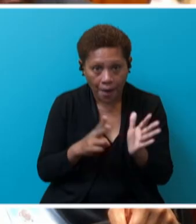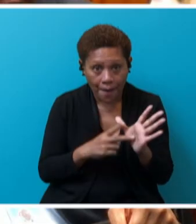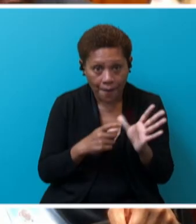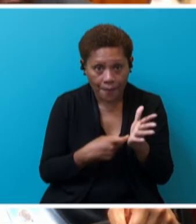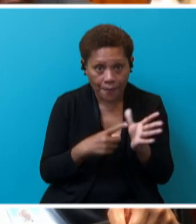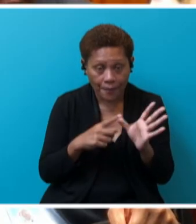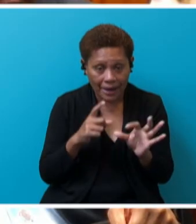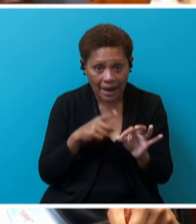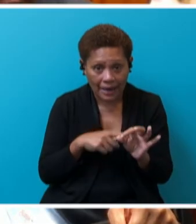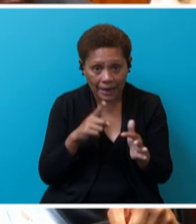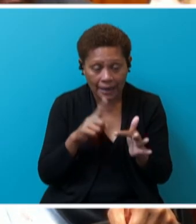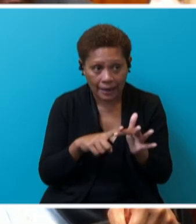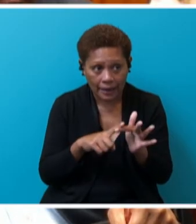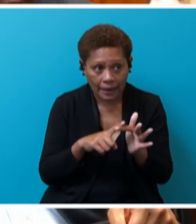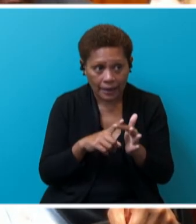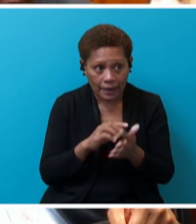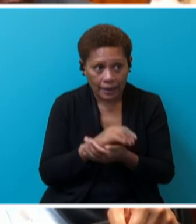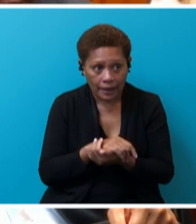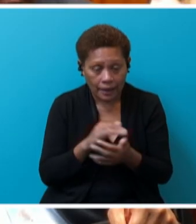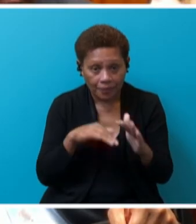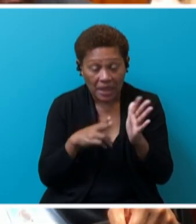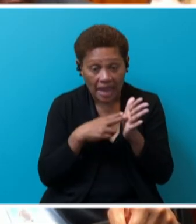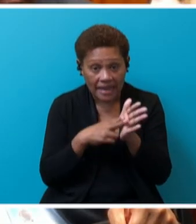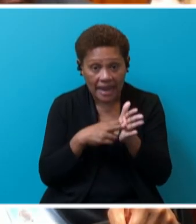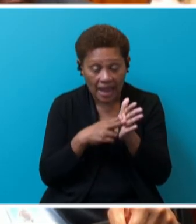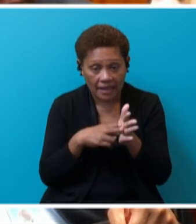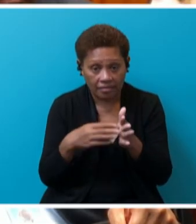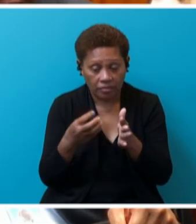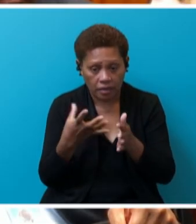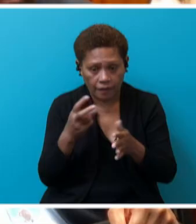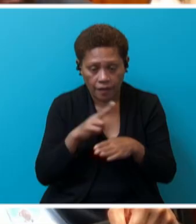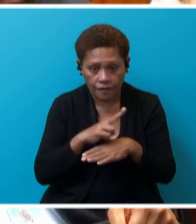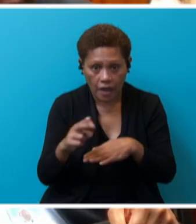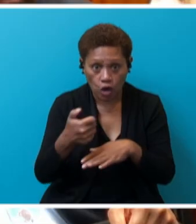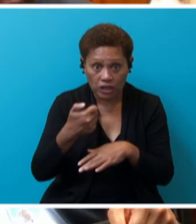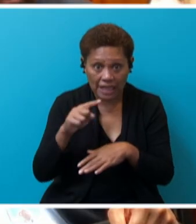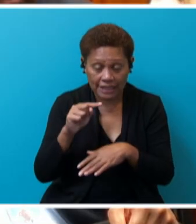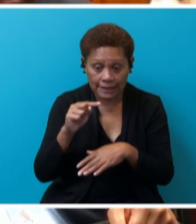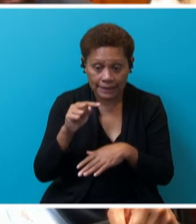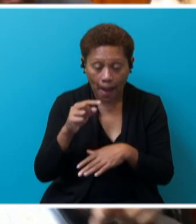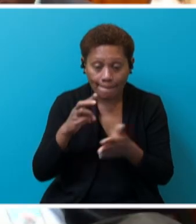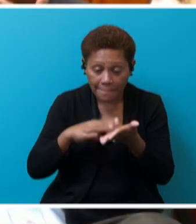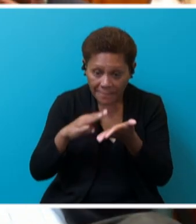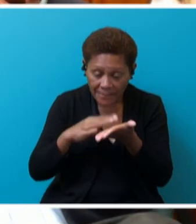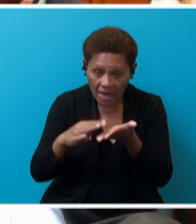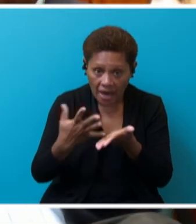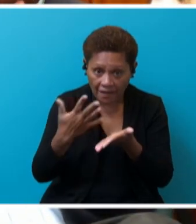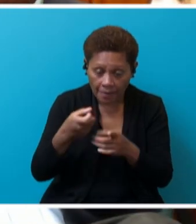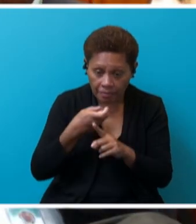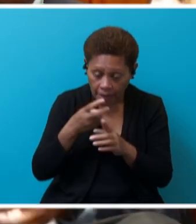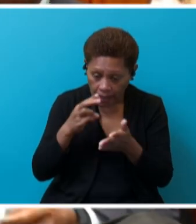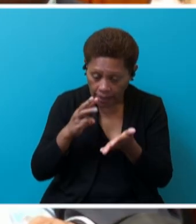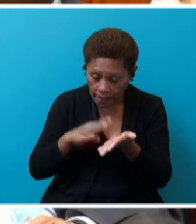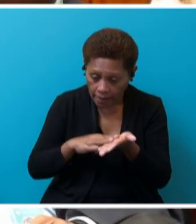project in Nandi Lotoka, valued at $9.6 million, involved laying 5.5 kilometers of pipeline through rocky